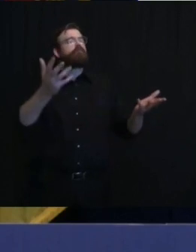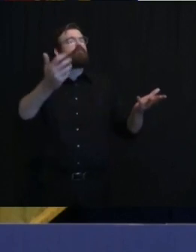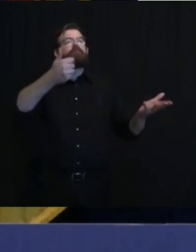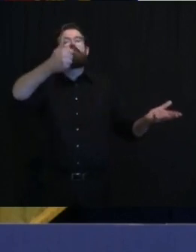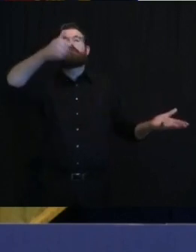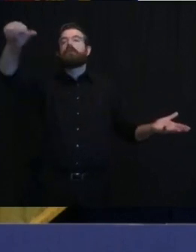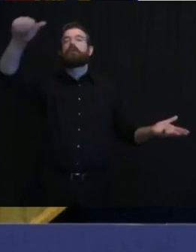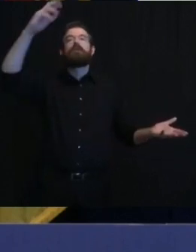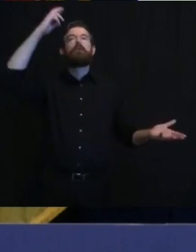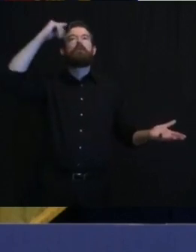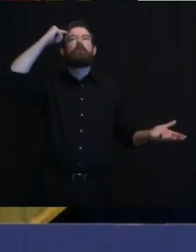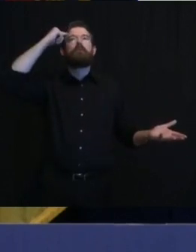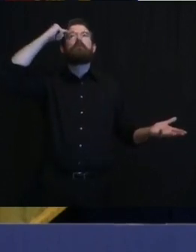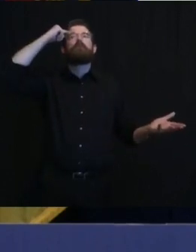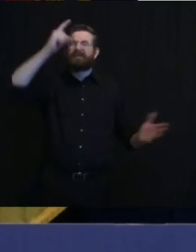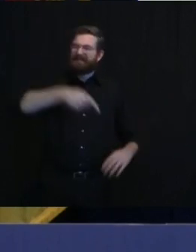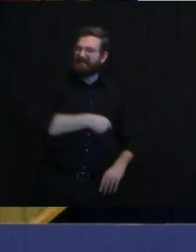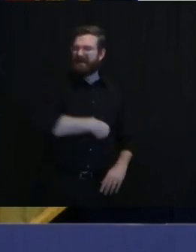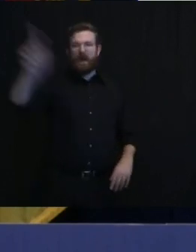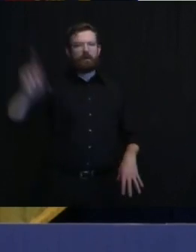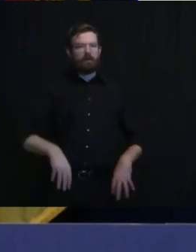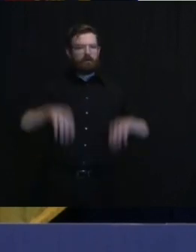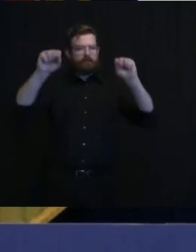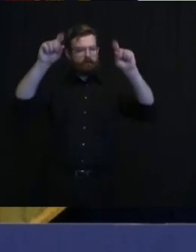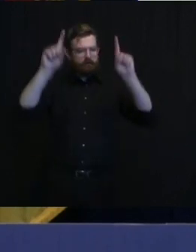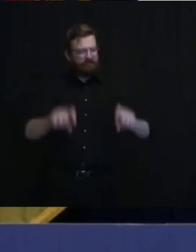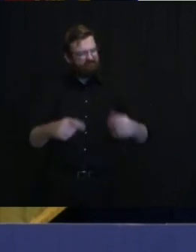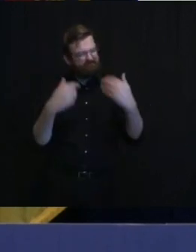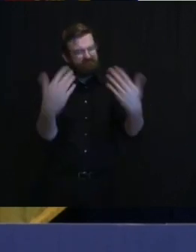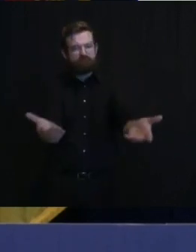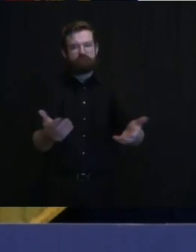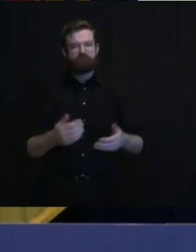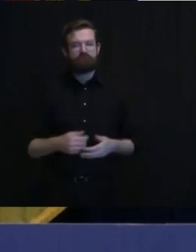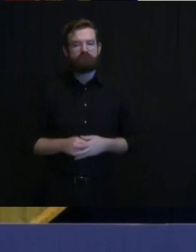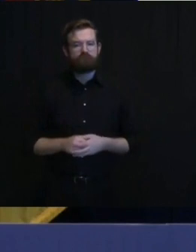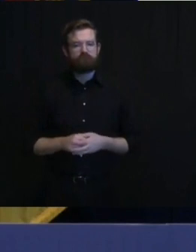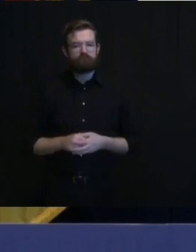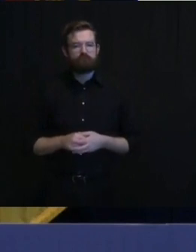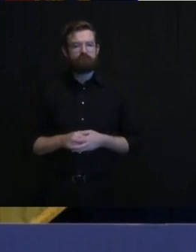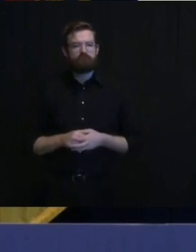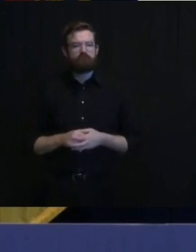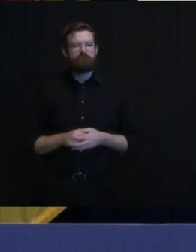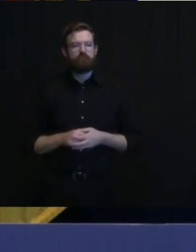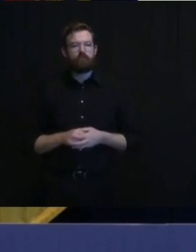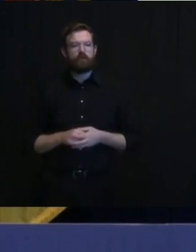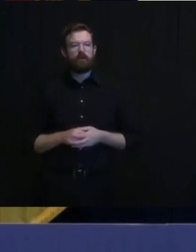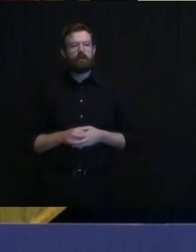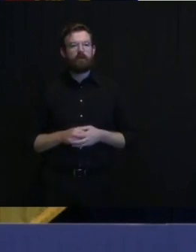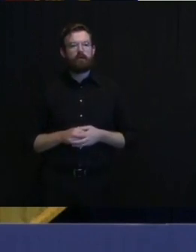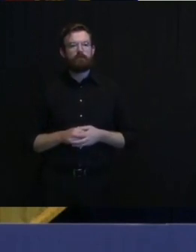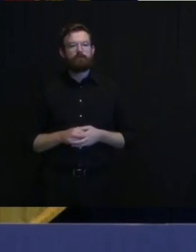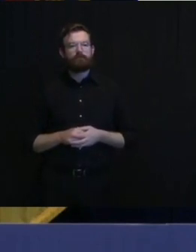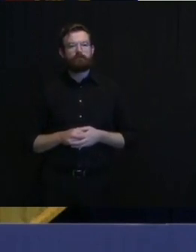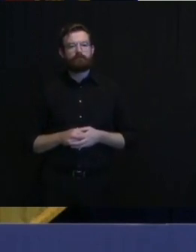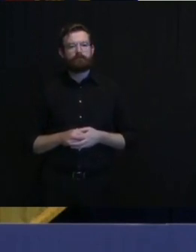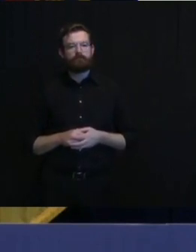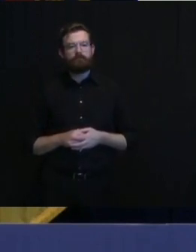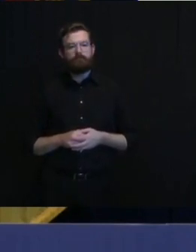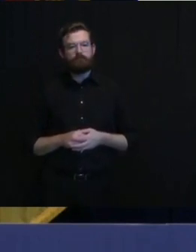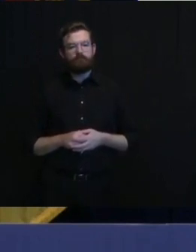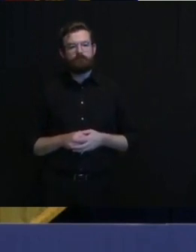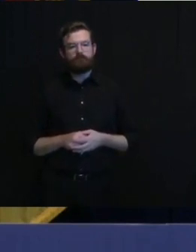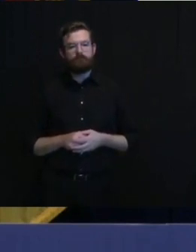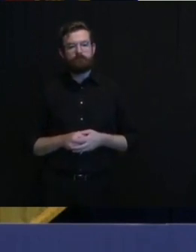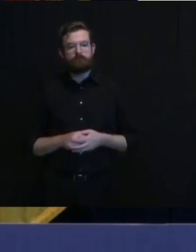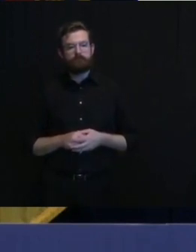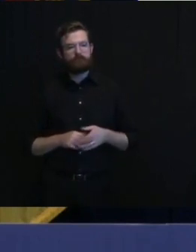Maybe Mahan, it's worth rebooting this next week, but Judy and Tina and team came up with sort of 3 levels of category, and